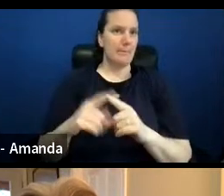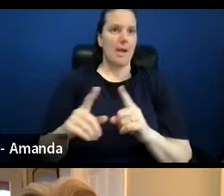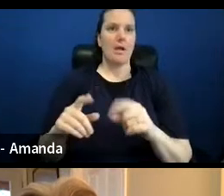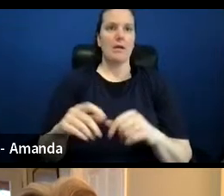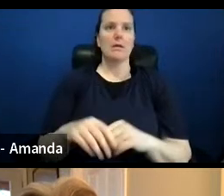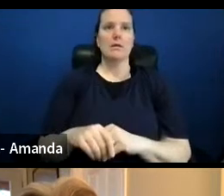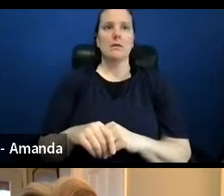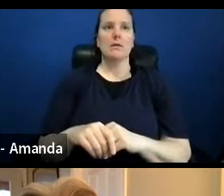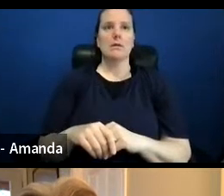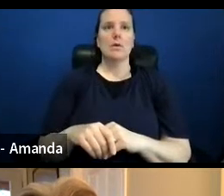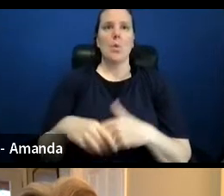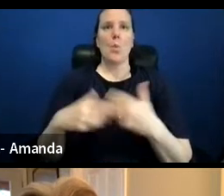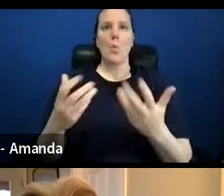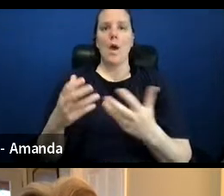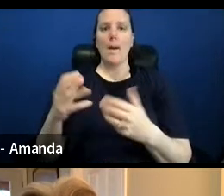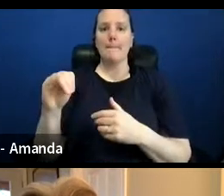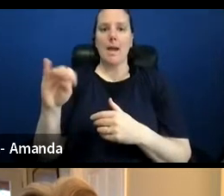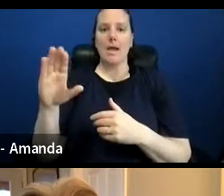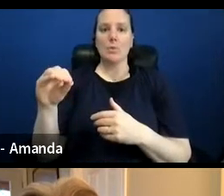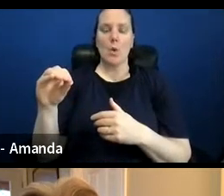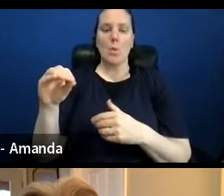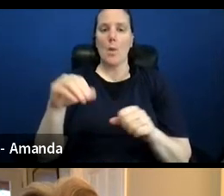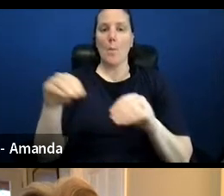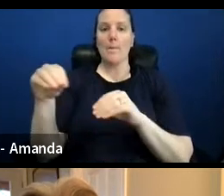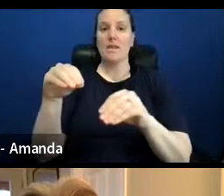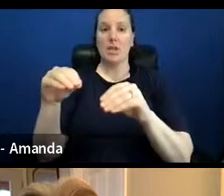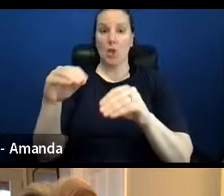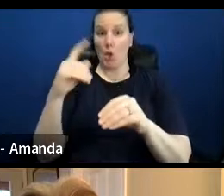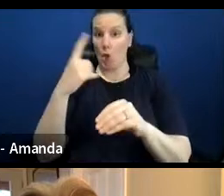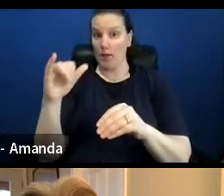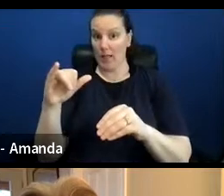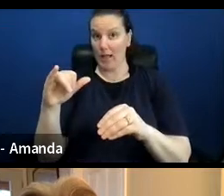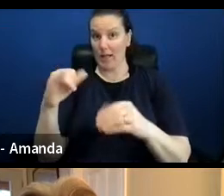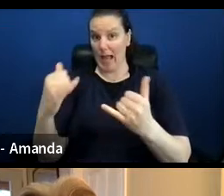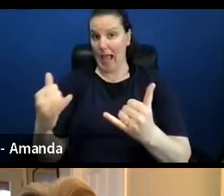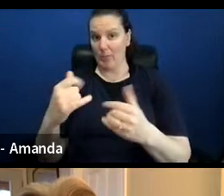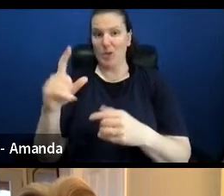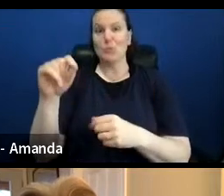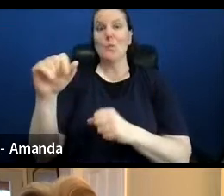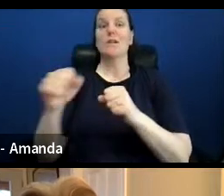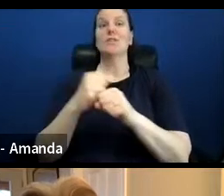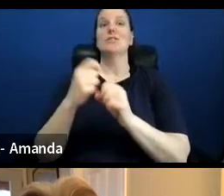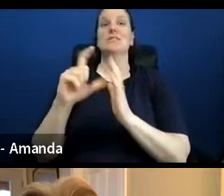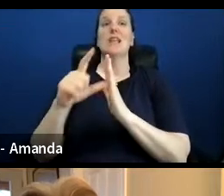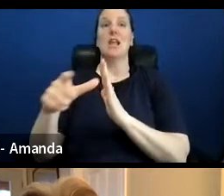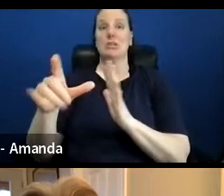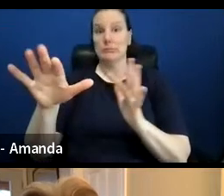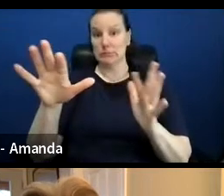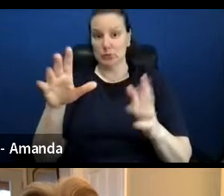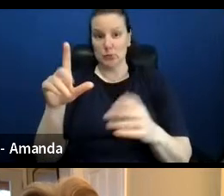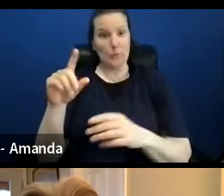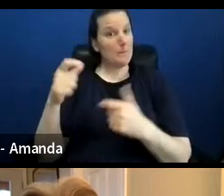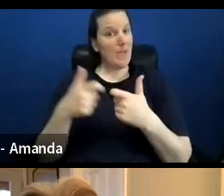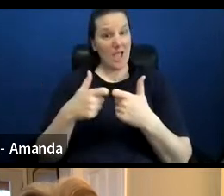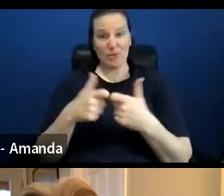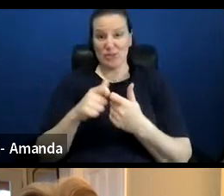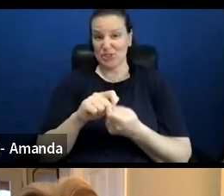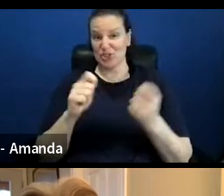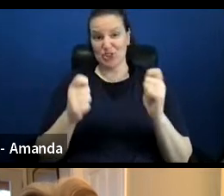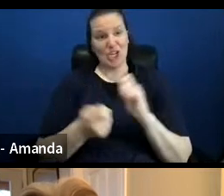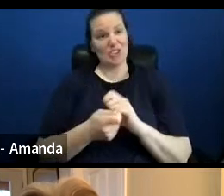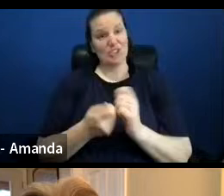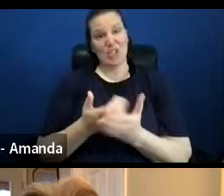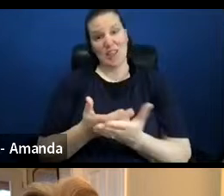what micromobility looks like now is maybe not what it's going to look like in 20 years. And batteries are really changing things.